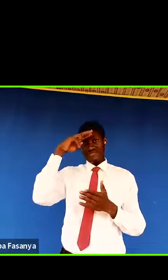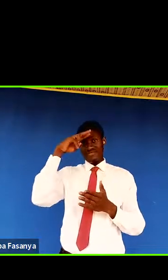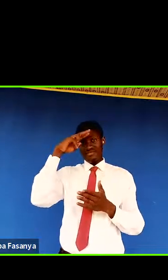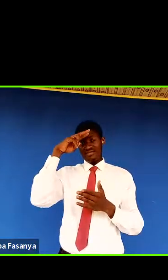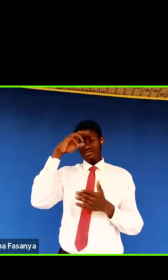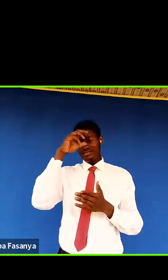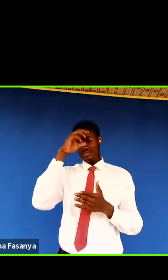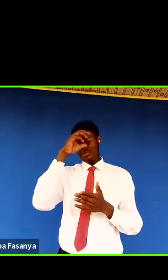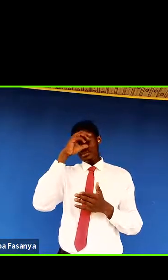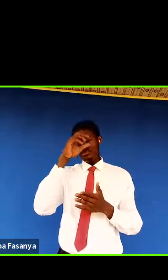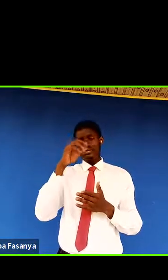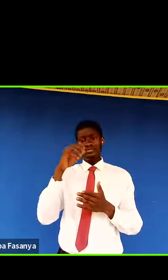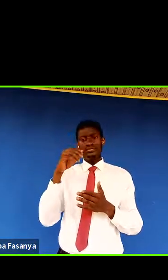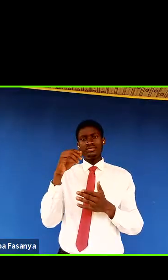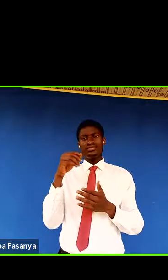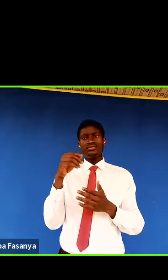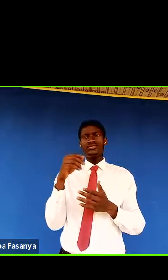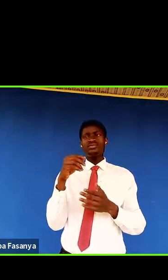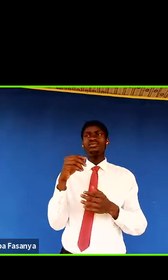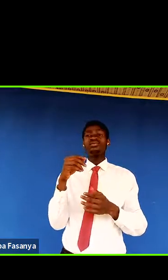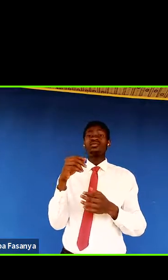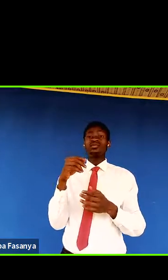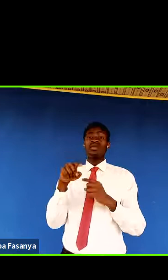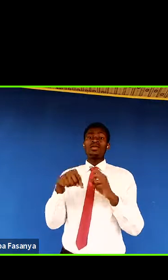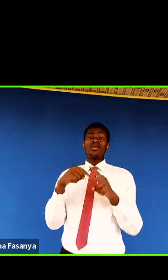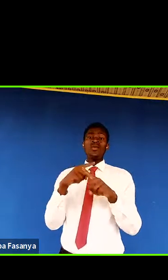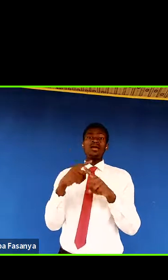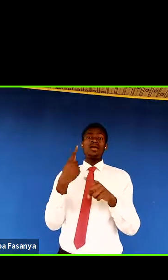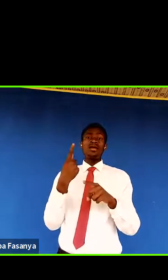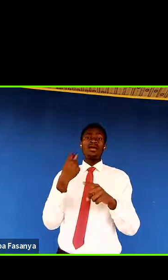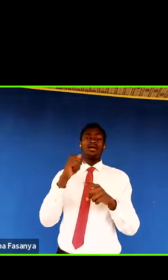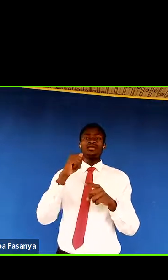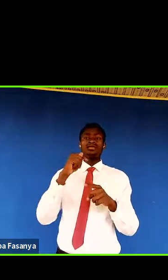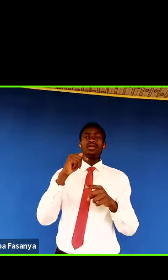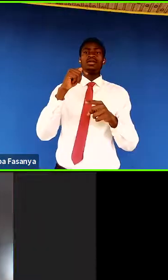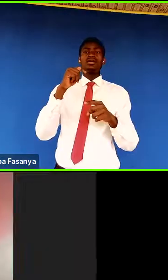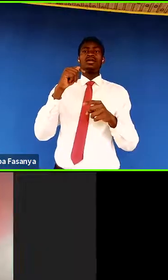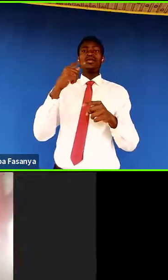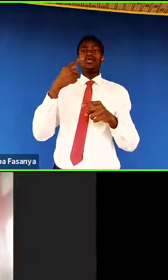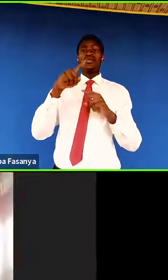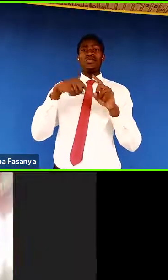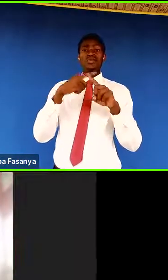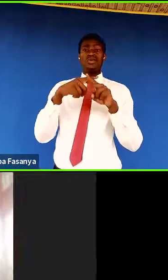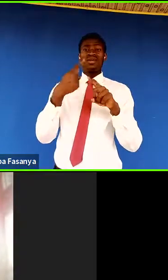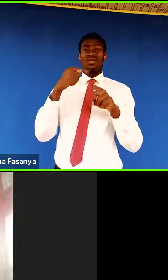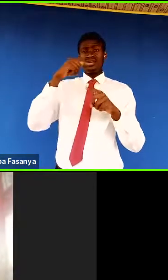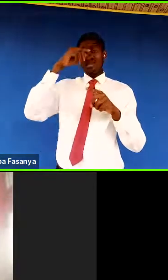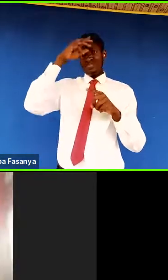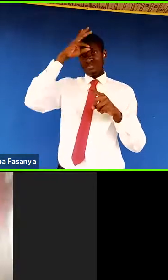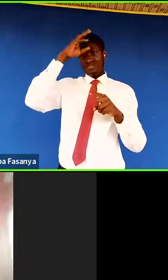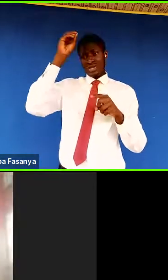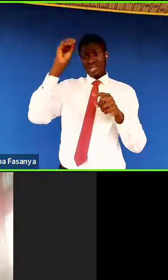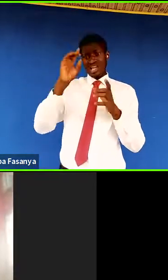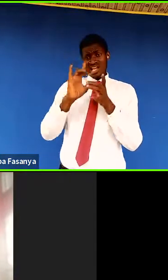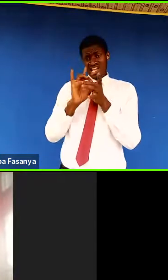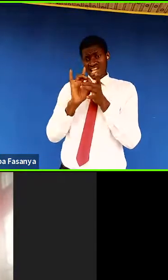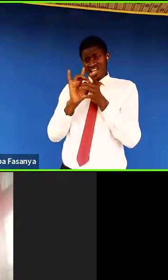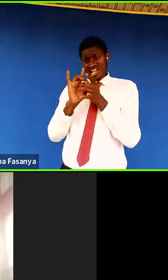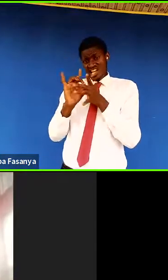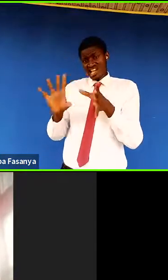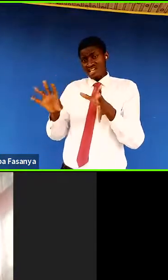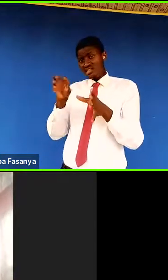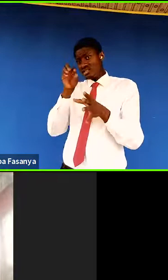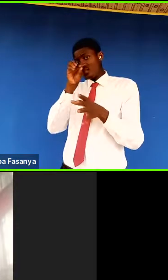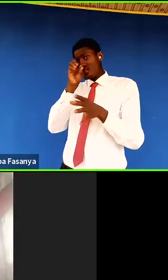the man ejaculated, the fact that the man ejaculated in on her